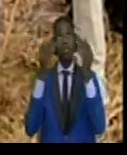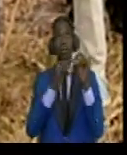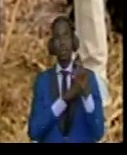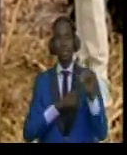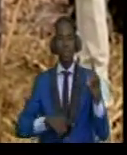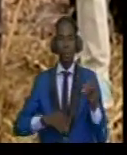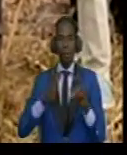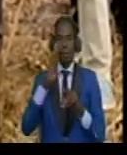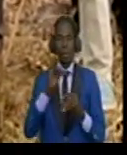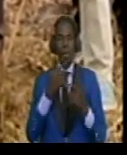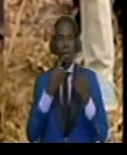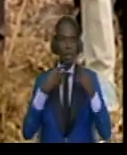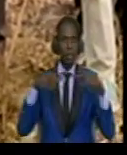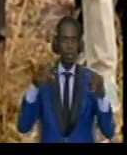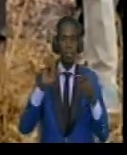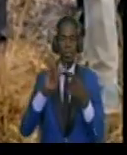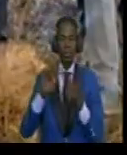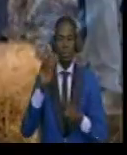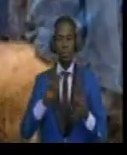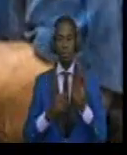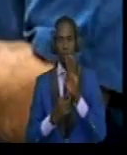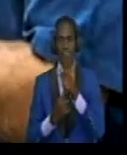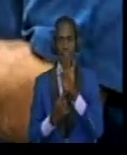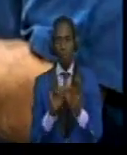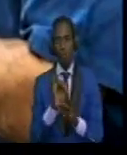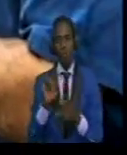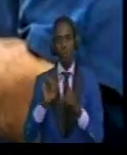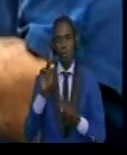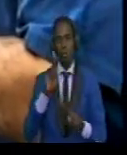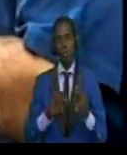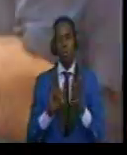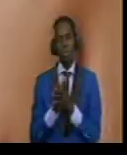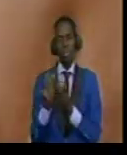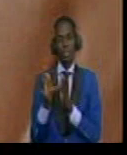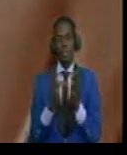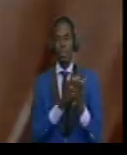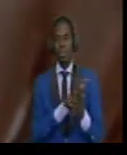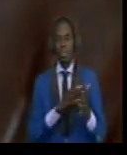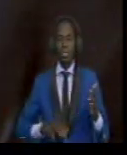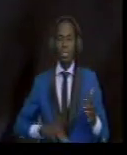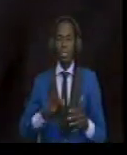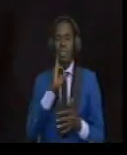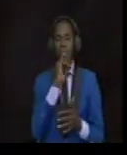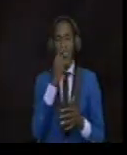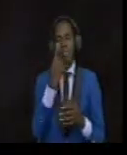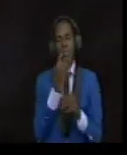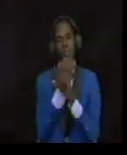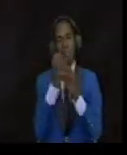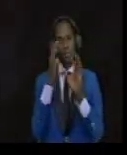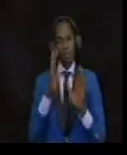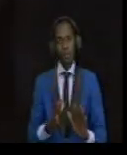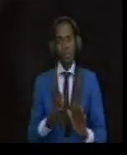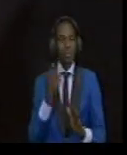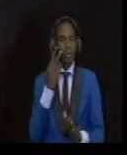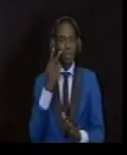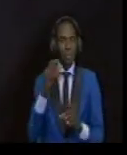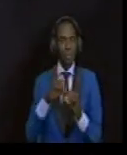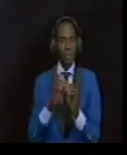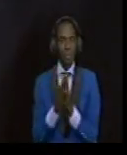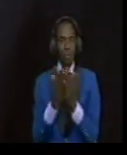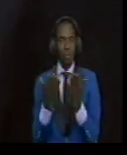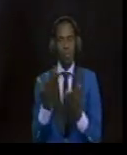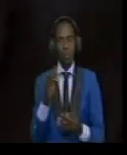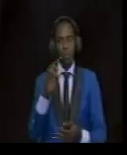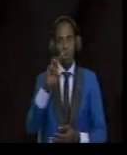people, preaching to people that Jesus Christ is Savior. In Mark chapter 16, I'm reading from